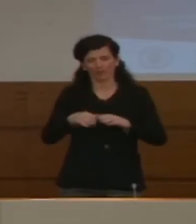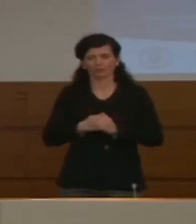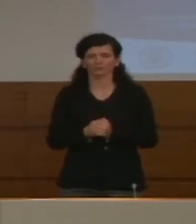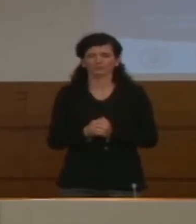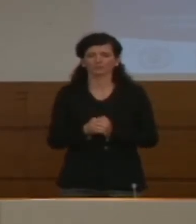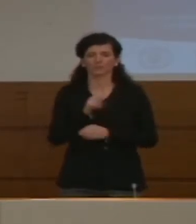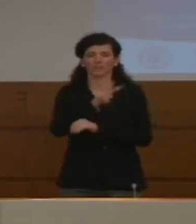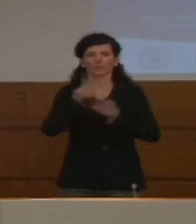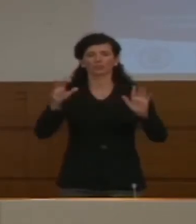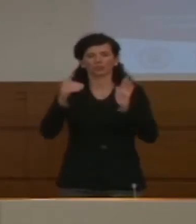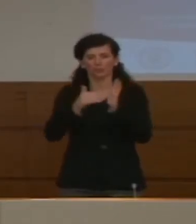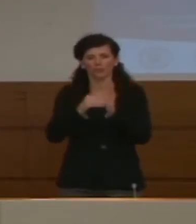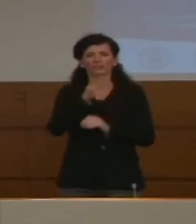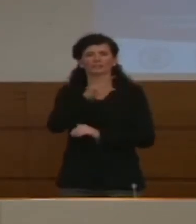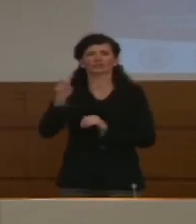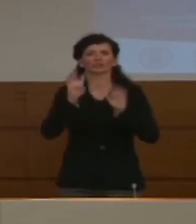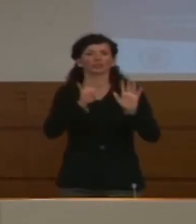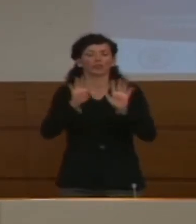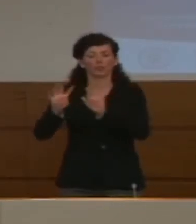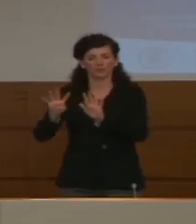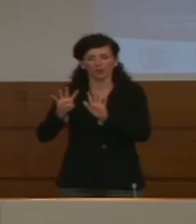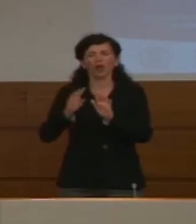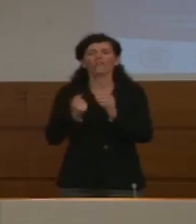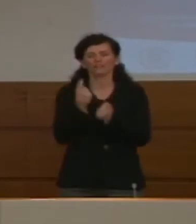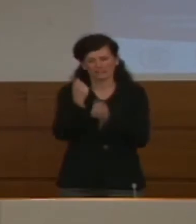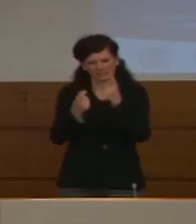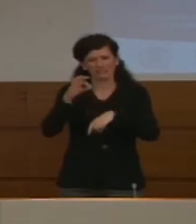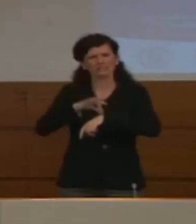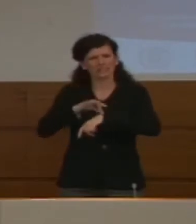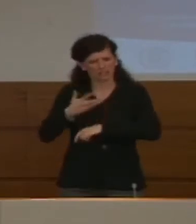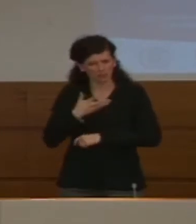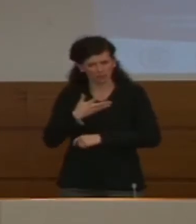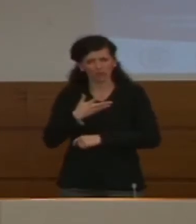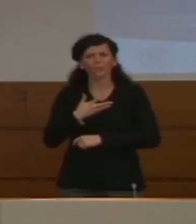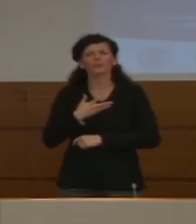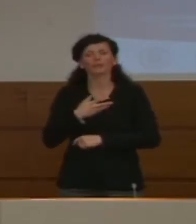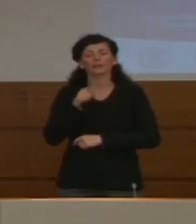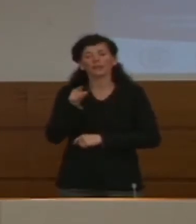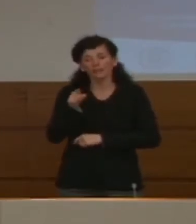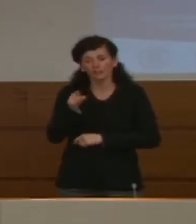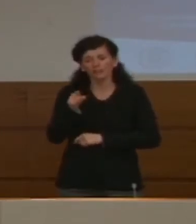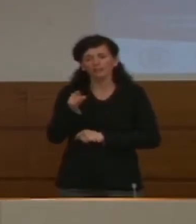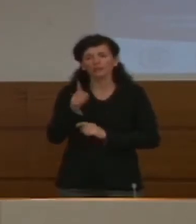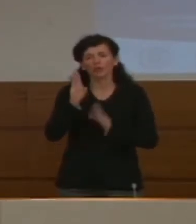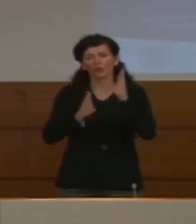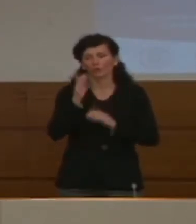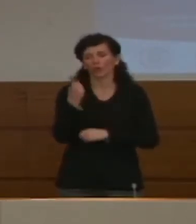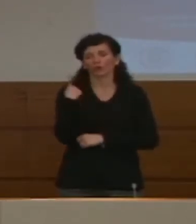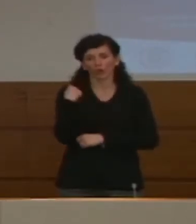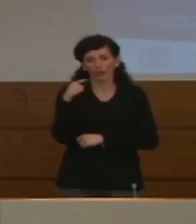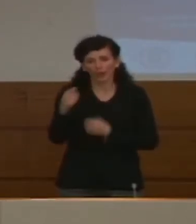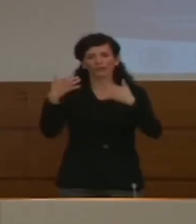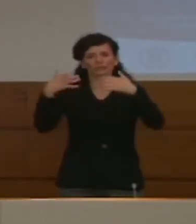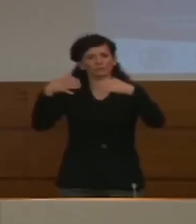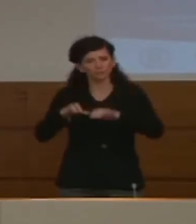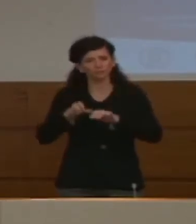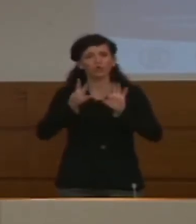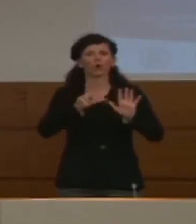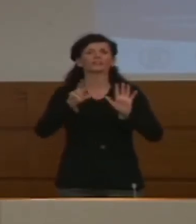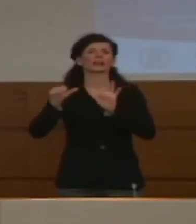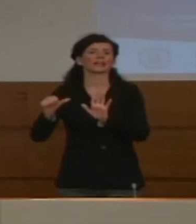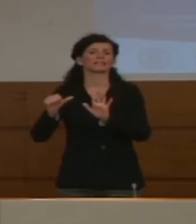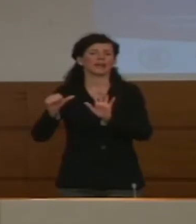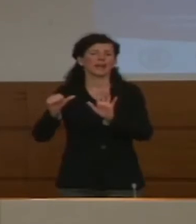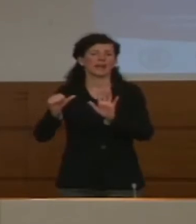28,399 are those hospitalized with symptoms. Here, too, we have a decrease of 86 units compared to yesterday.